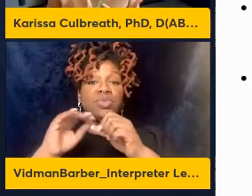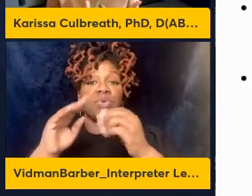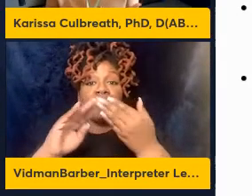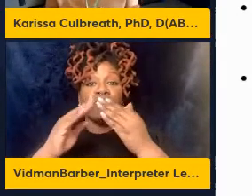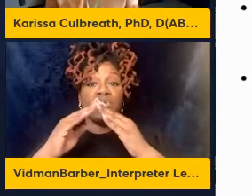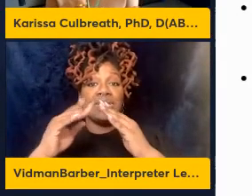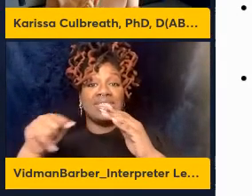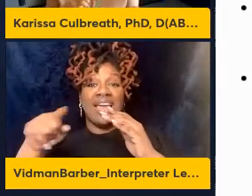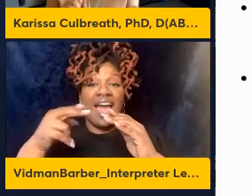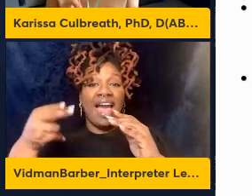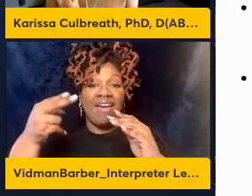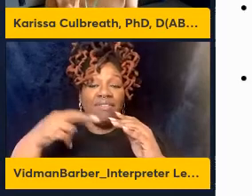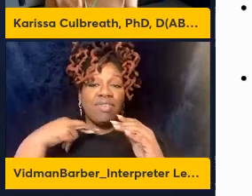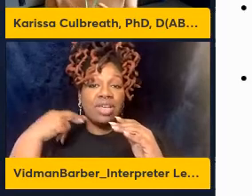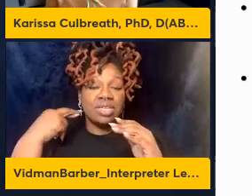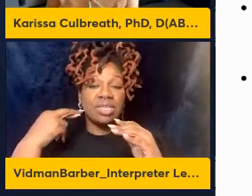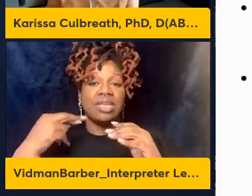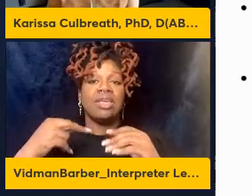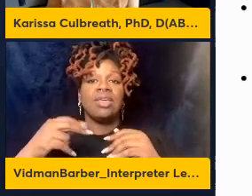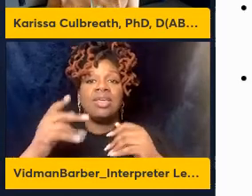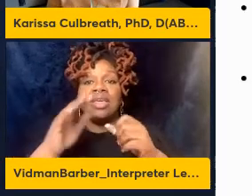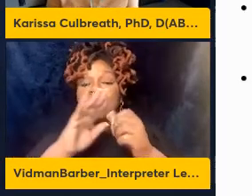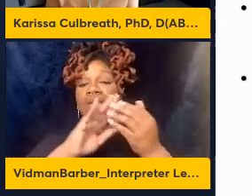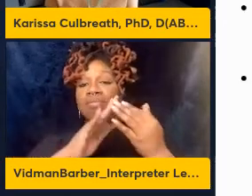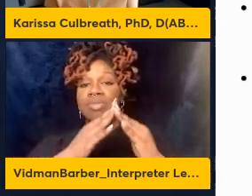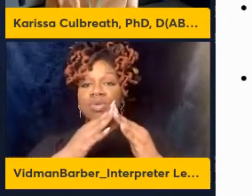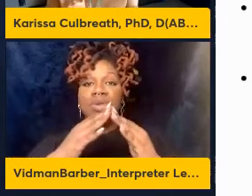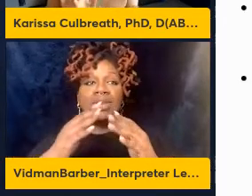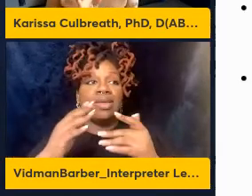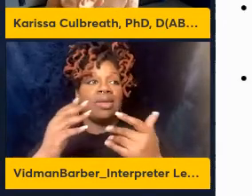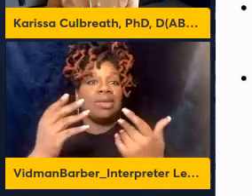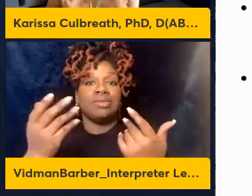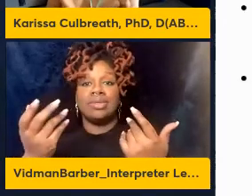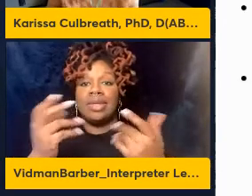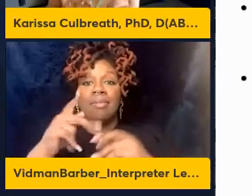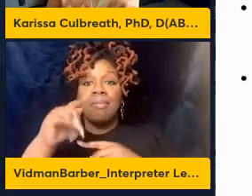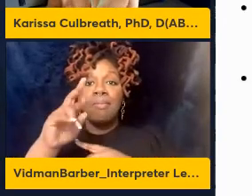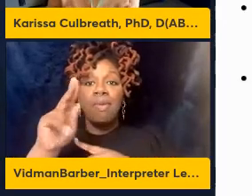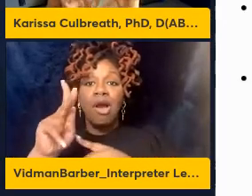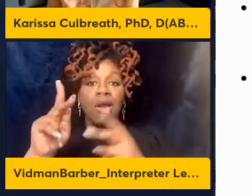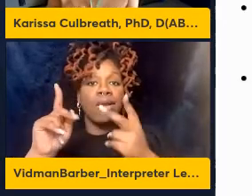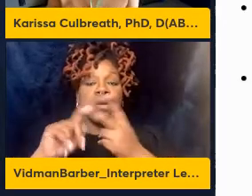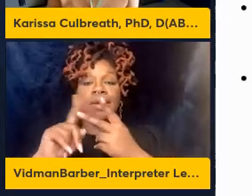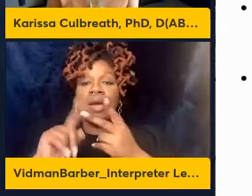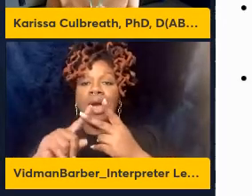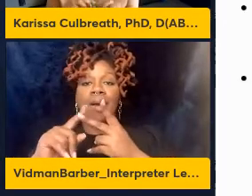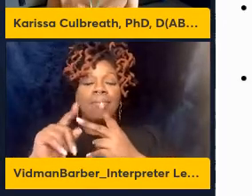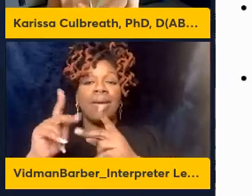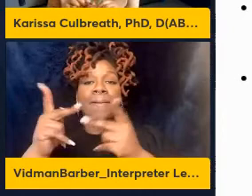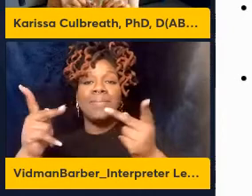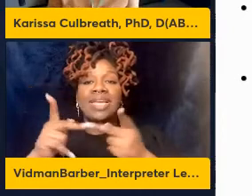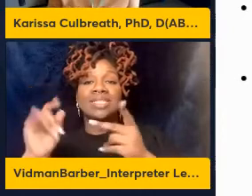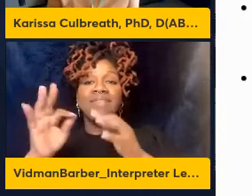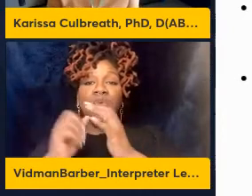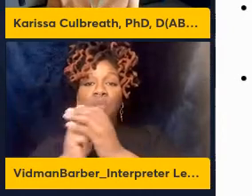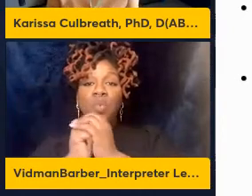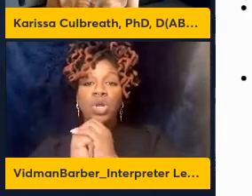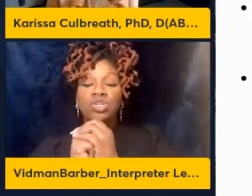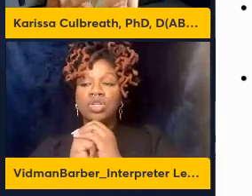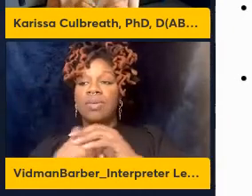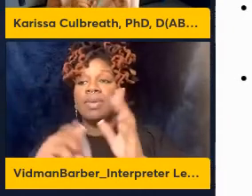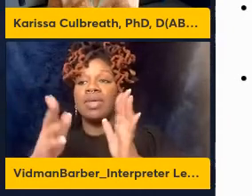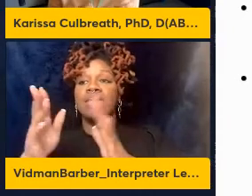centers, parks, places of worship within the neighborhood and the